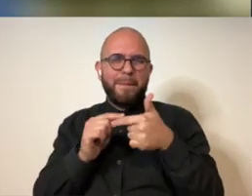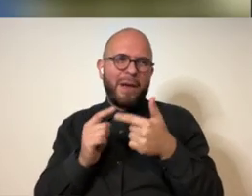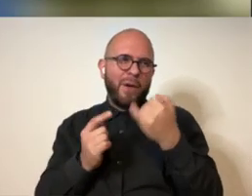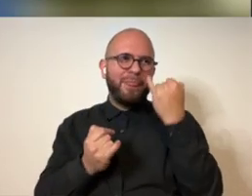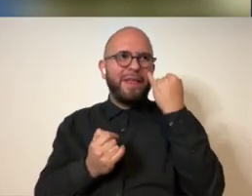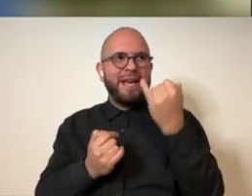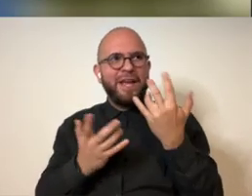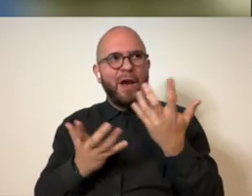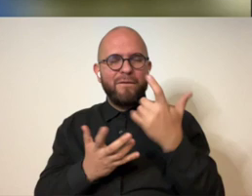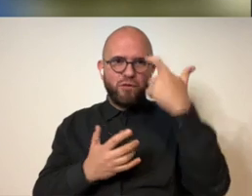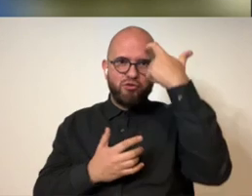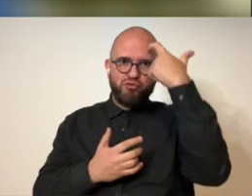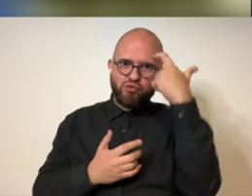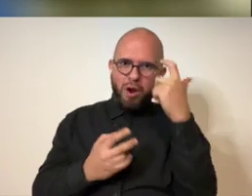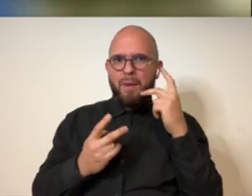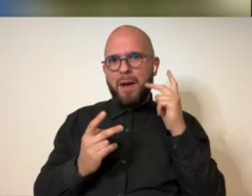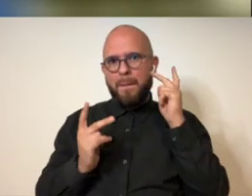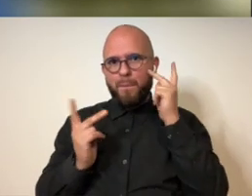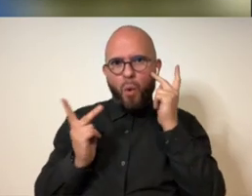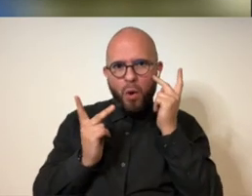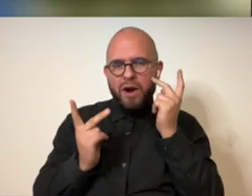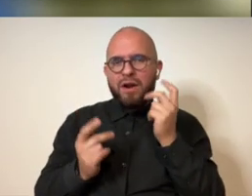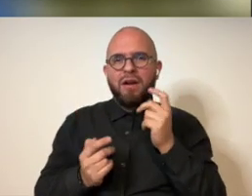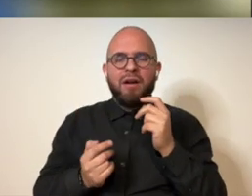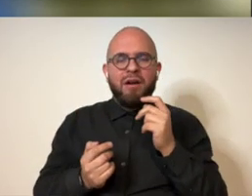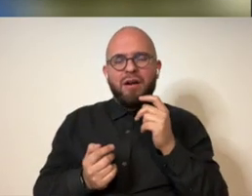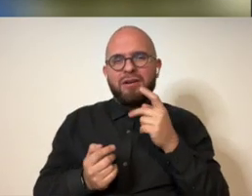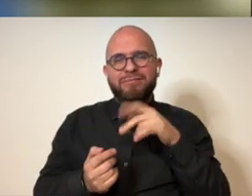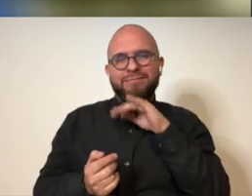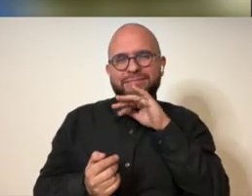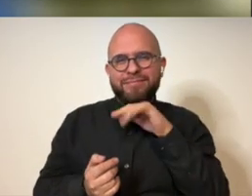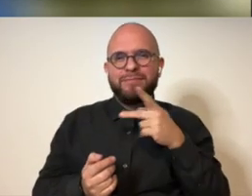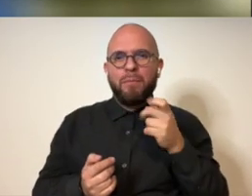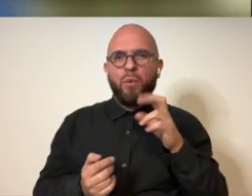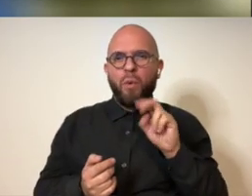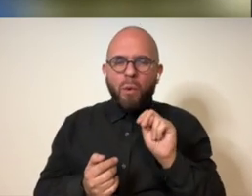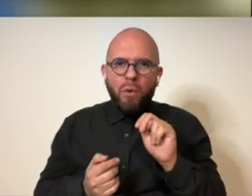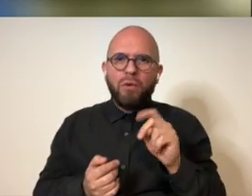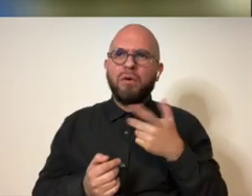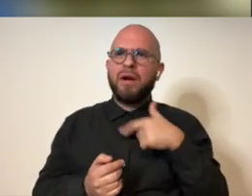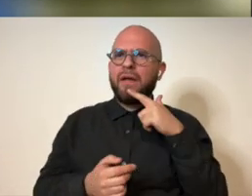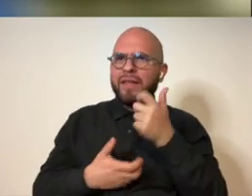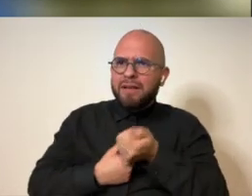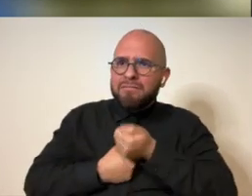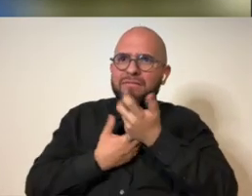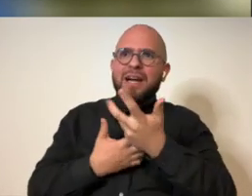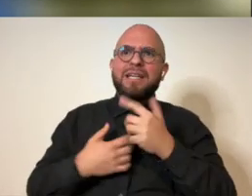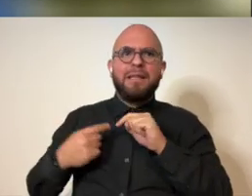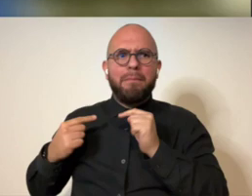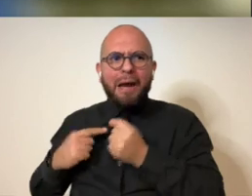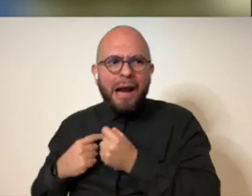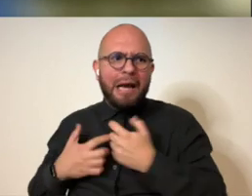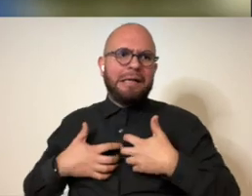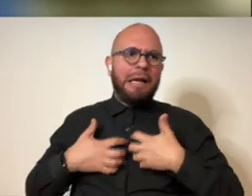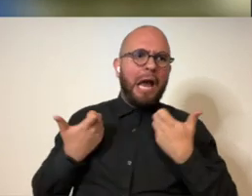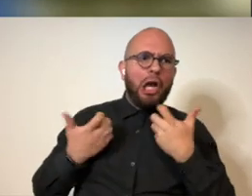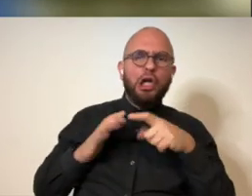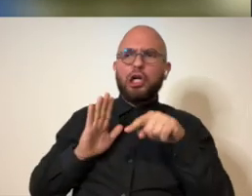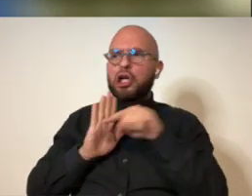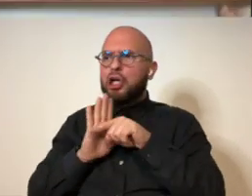perspective either. I think we have lots of conversations about this idea of trauma porn. And I think,